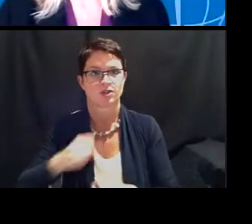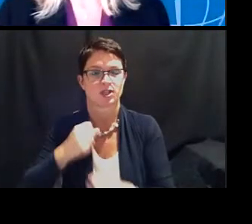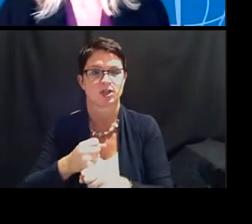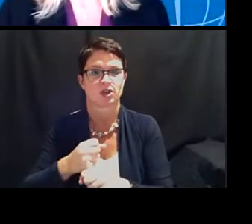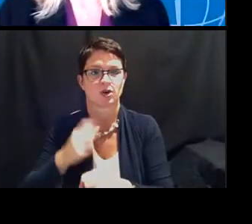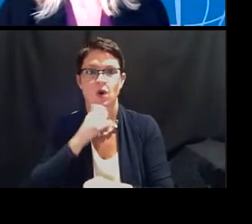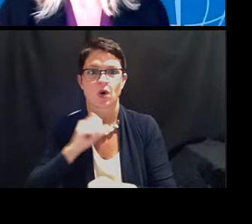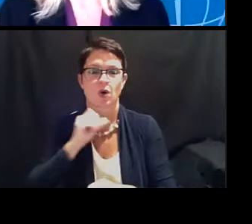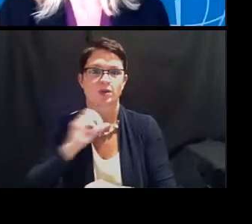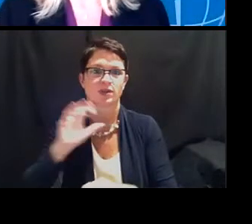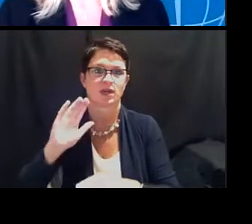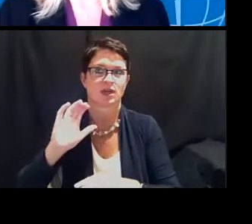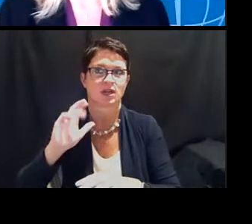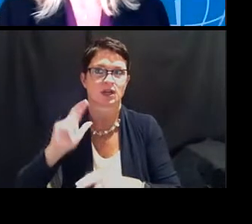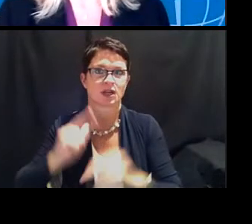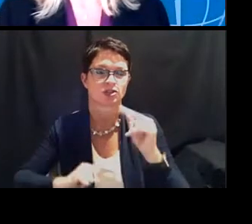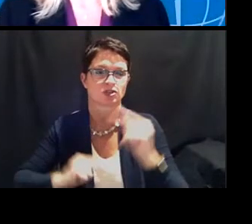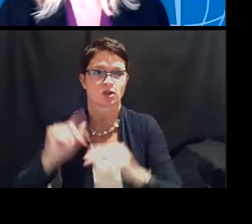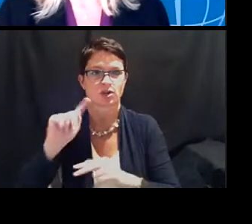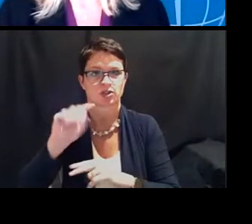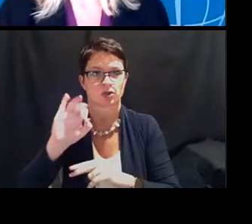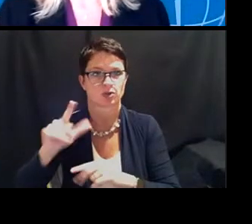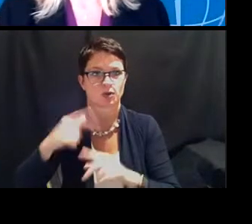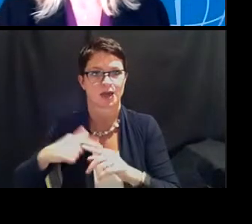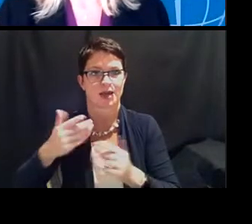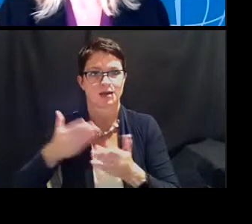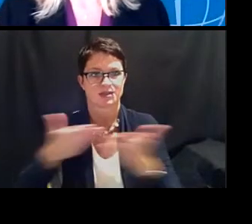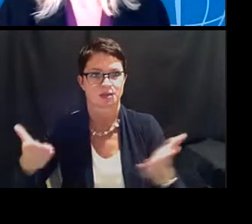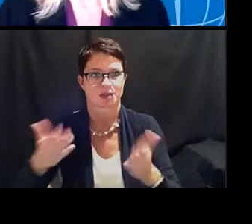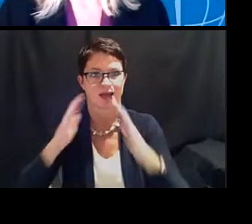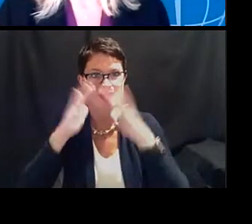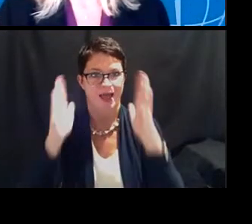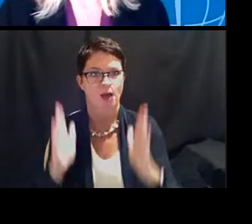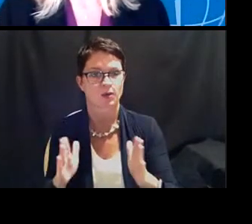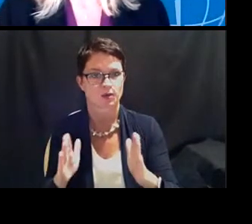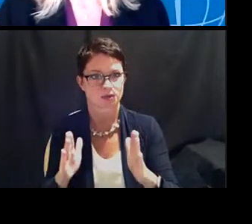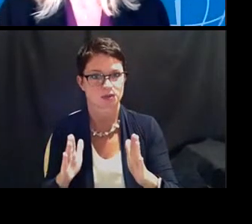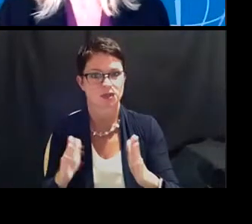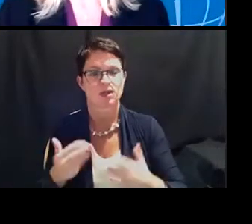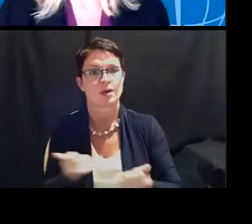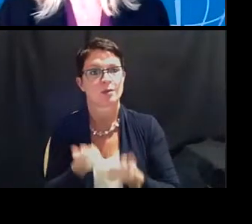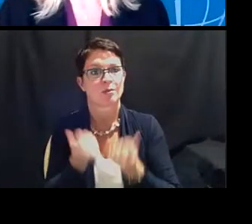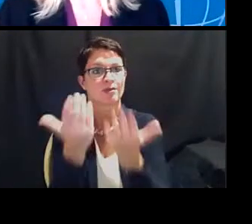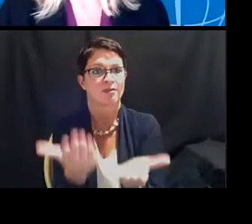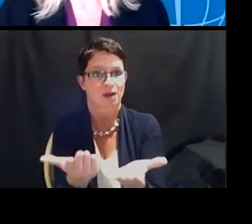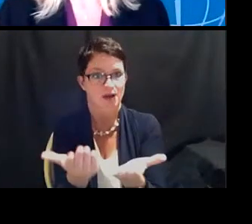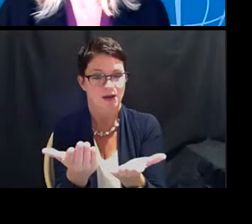industrial construction tool and supply house. We primarily supply